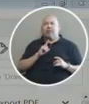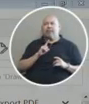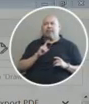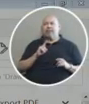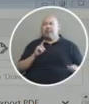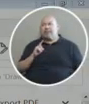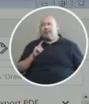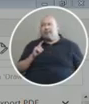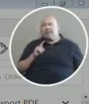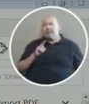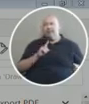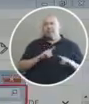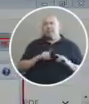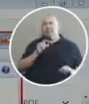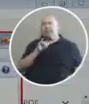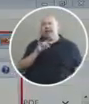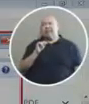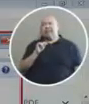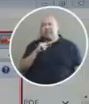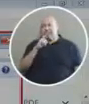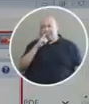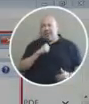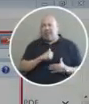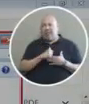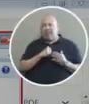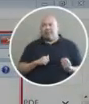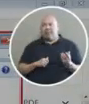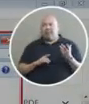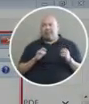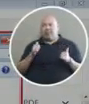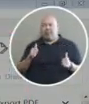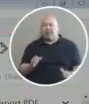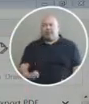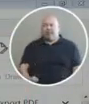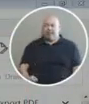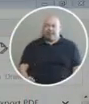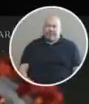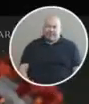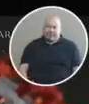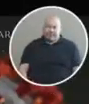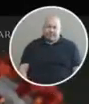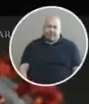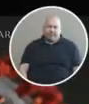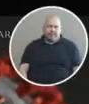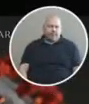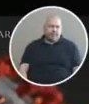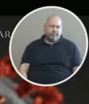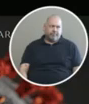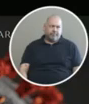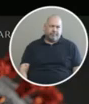backup, but if IT could help me bring that up, that'd be great.